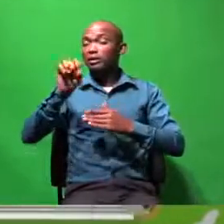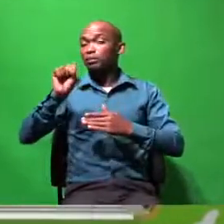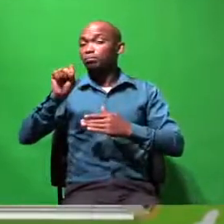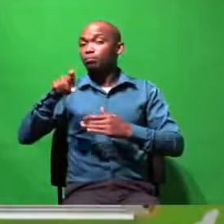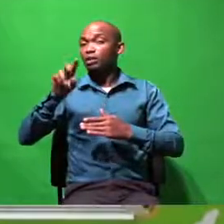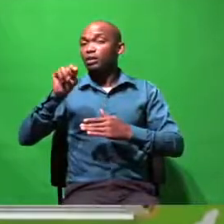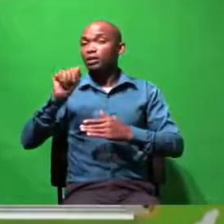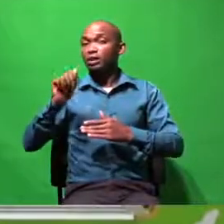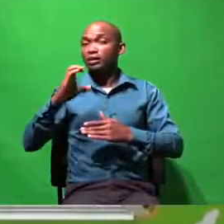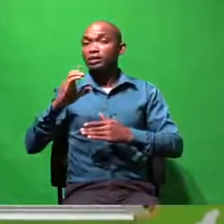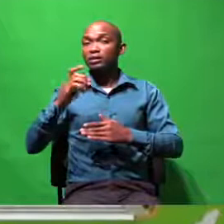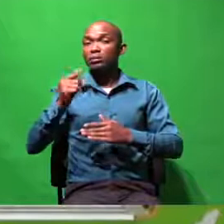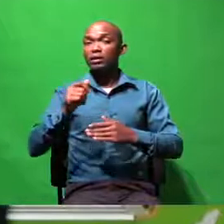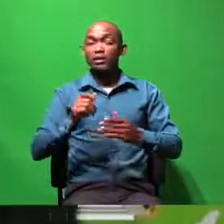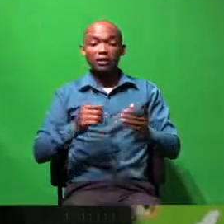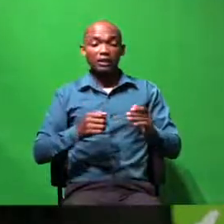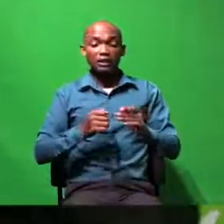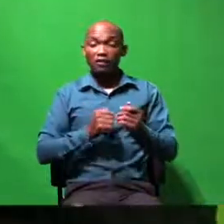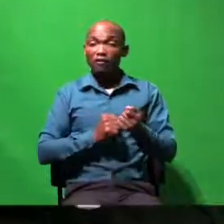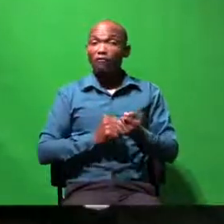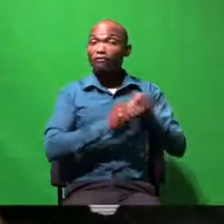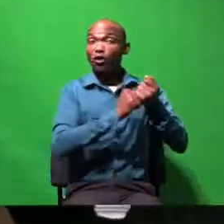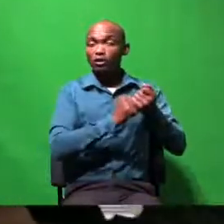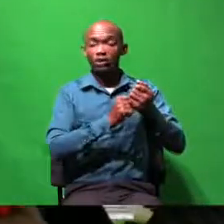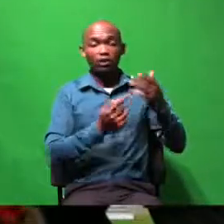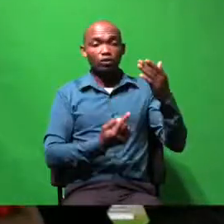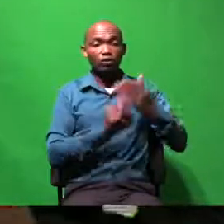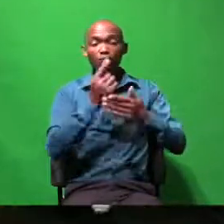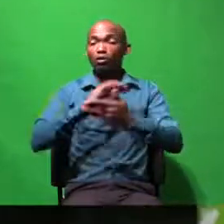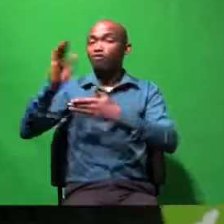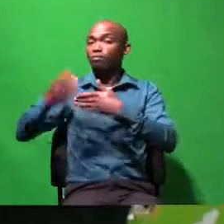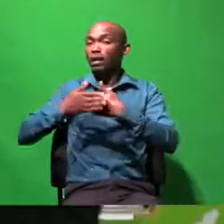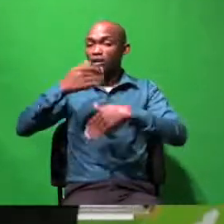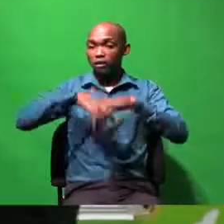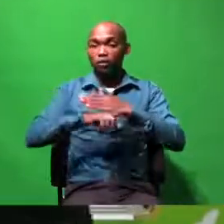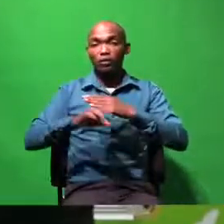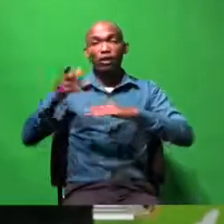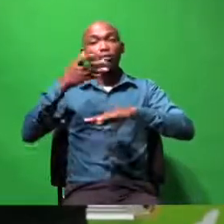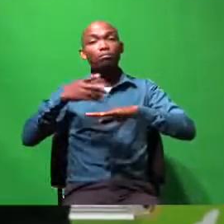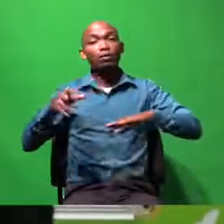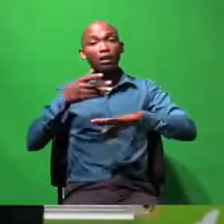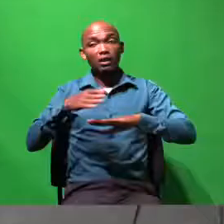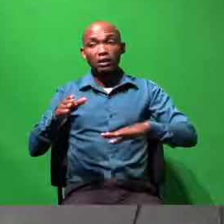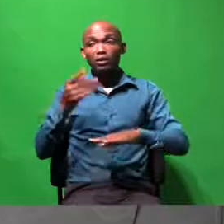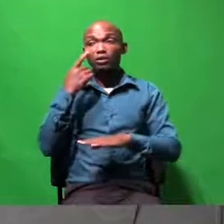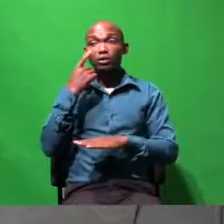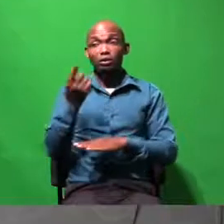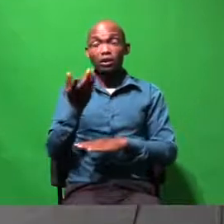will force to return or to move back to the blood. That's why here you